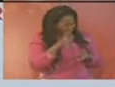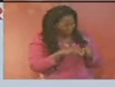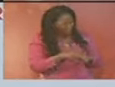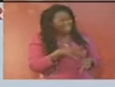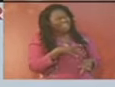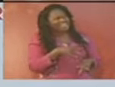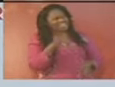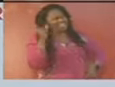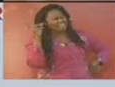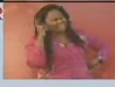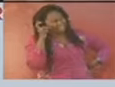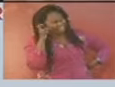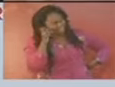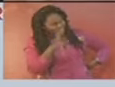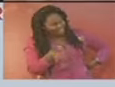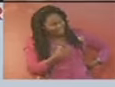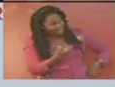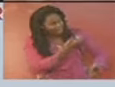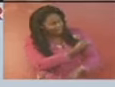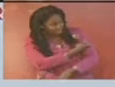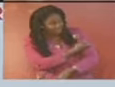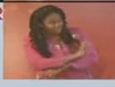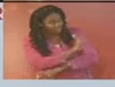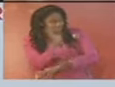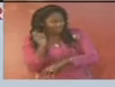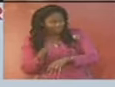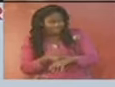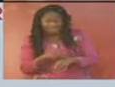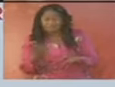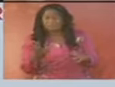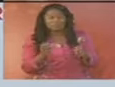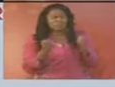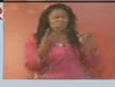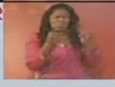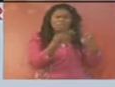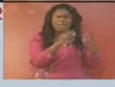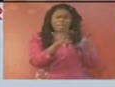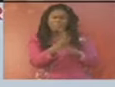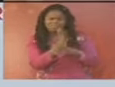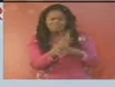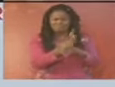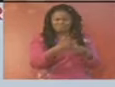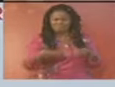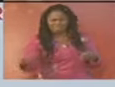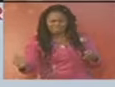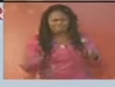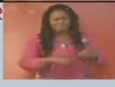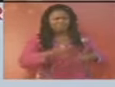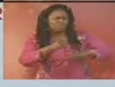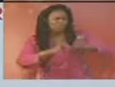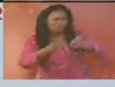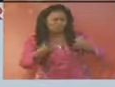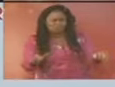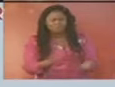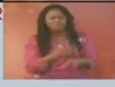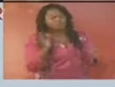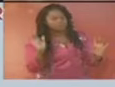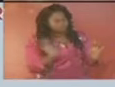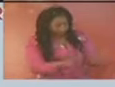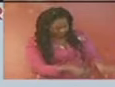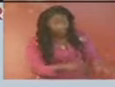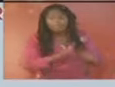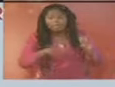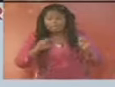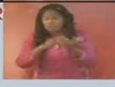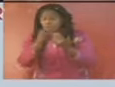you're competing for so many other messages at Christmas time. But once January, middle to late